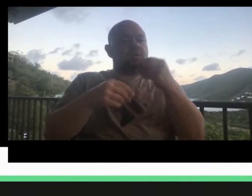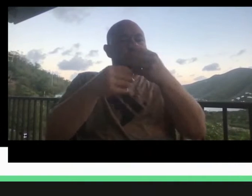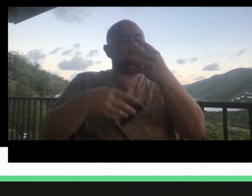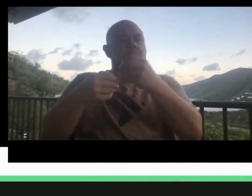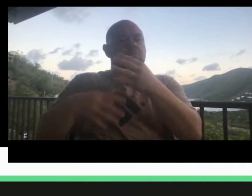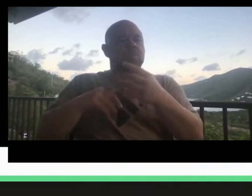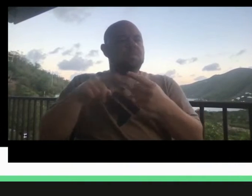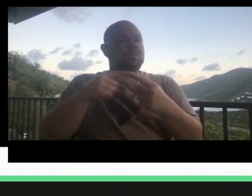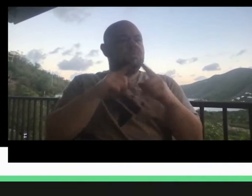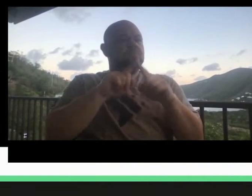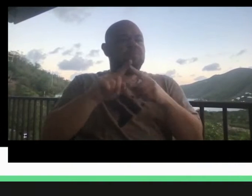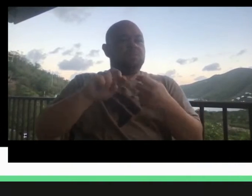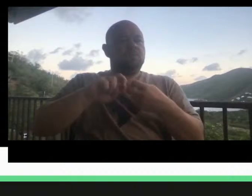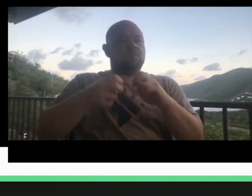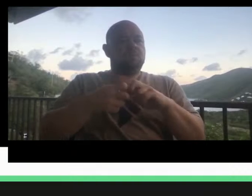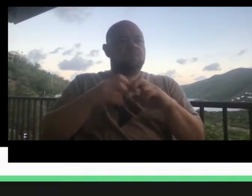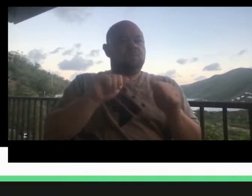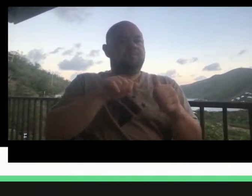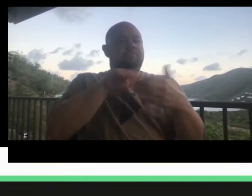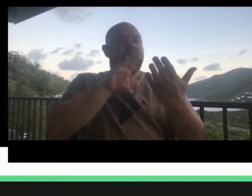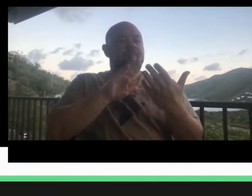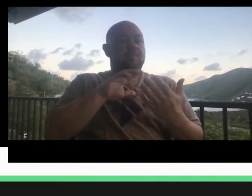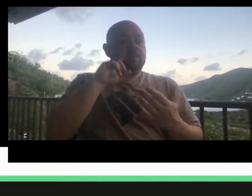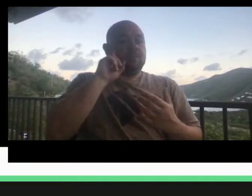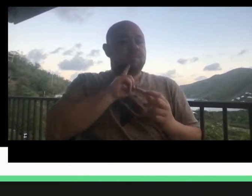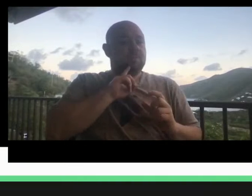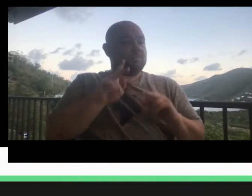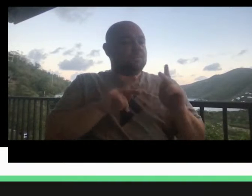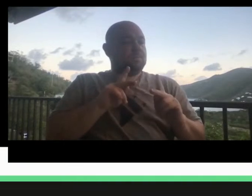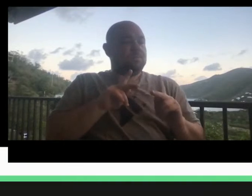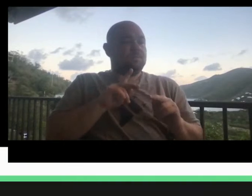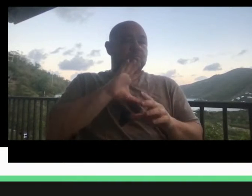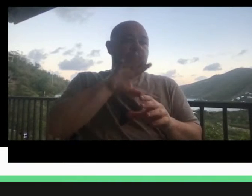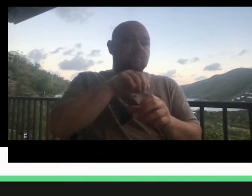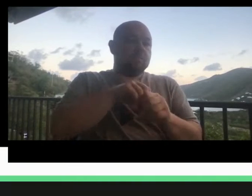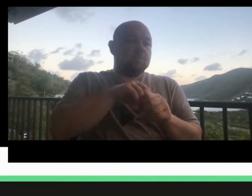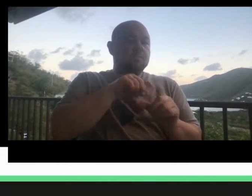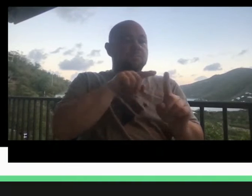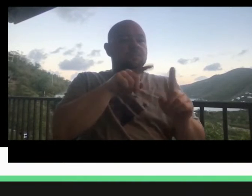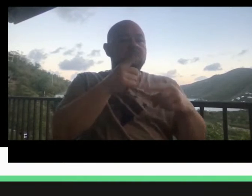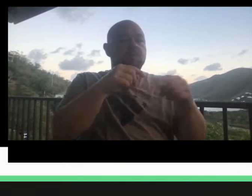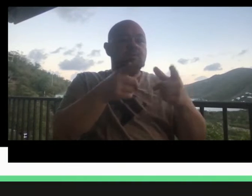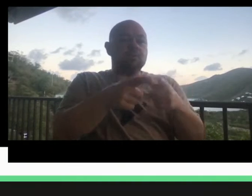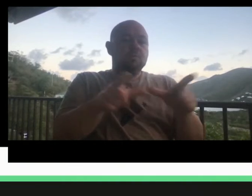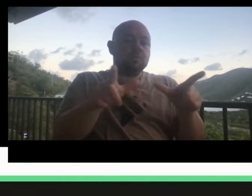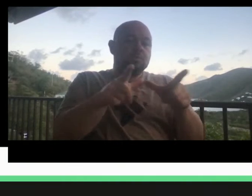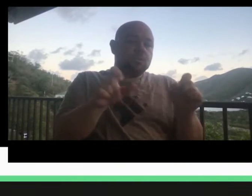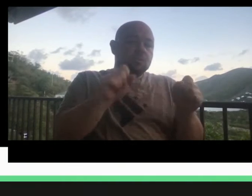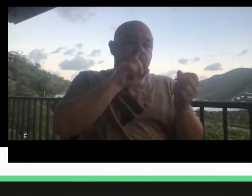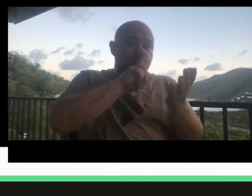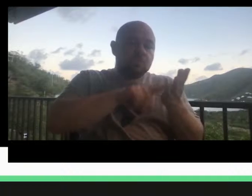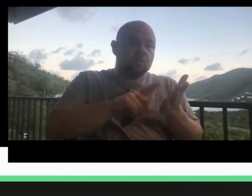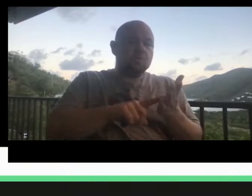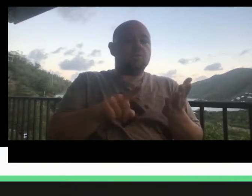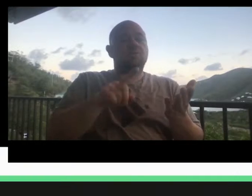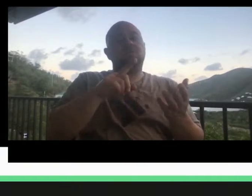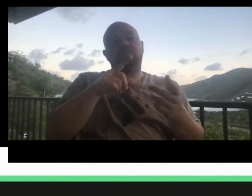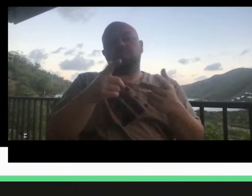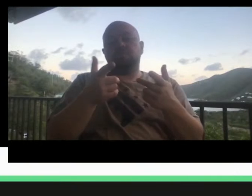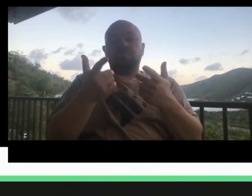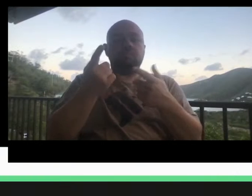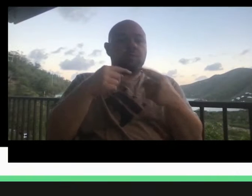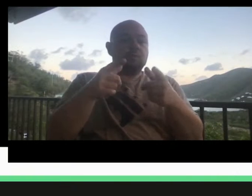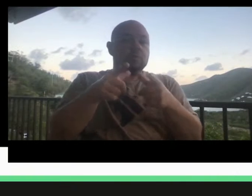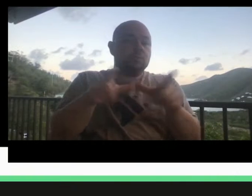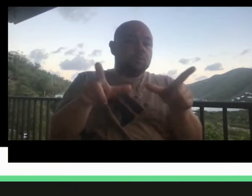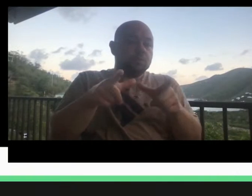sent out a number of tweets about a number of issues that face deaf individuals that are involved in the field of sign language linguistics and the research